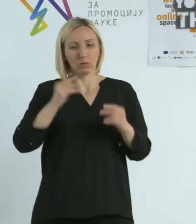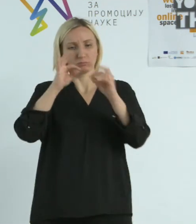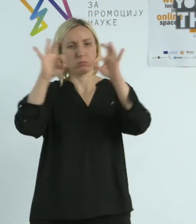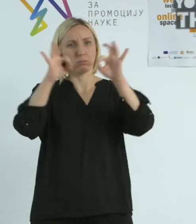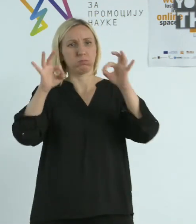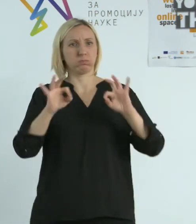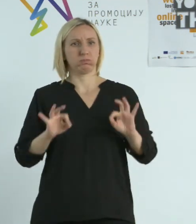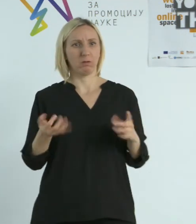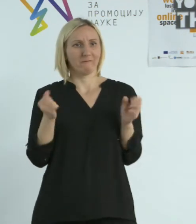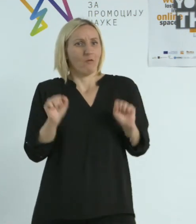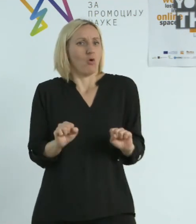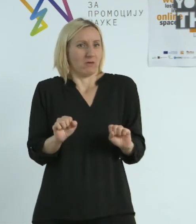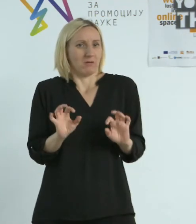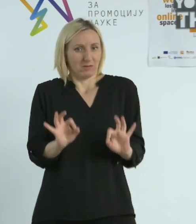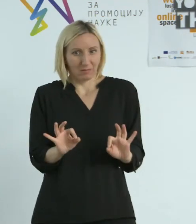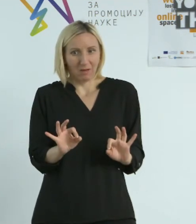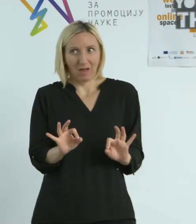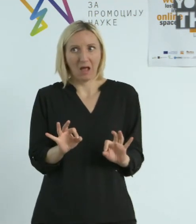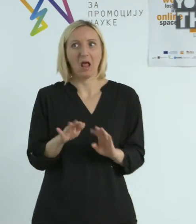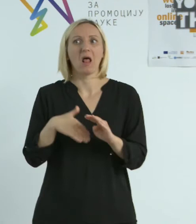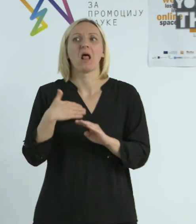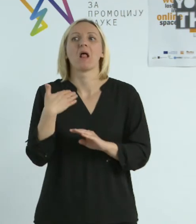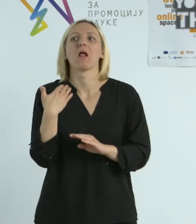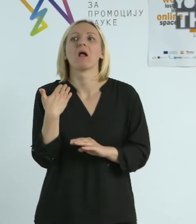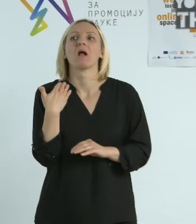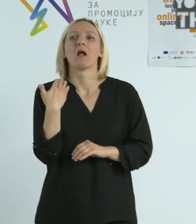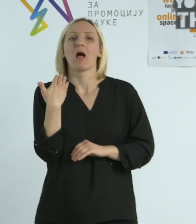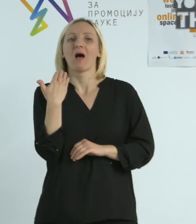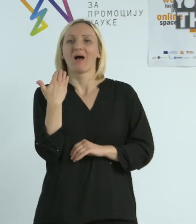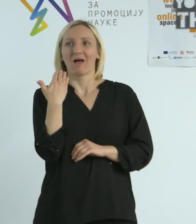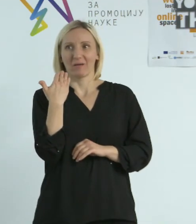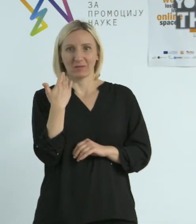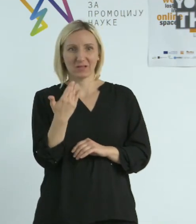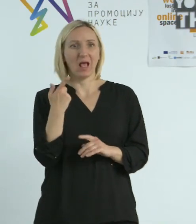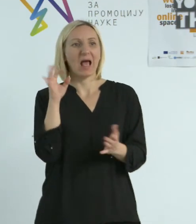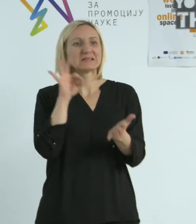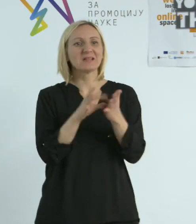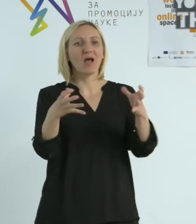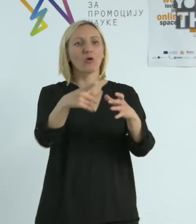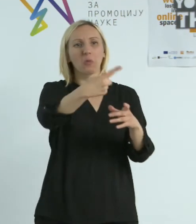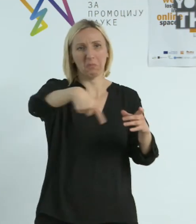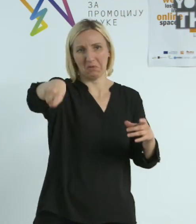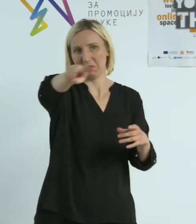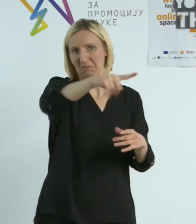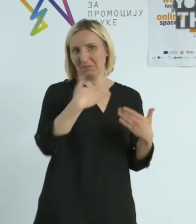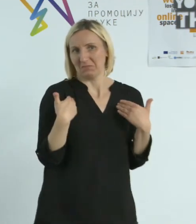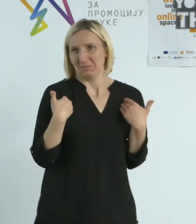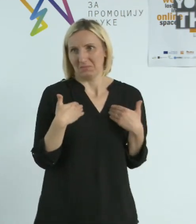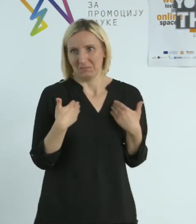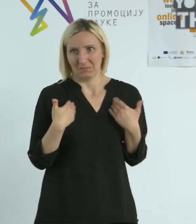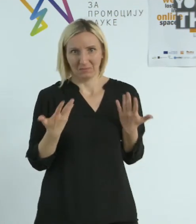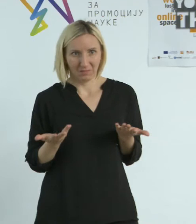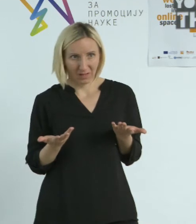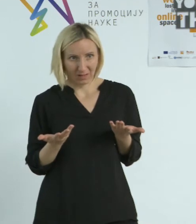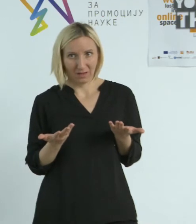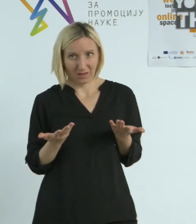course was done, I was thinking, okay, probably target group, and it was at the end, our